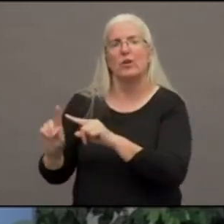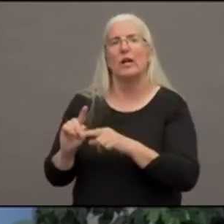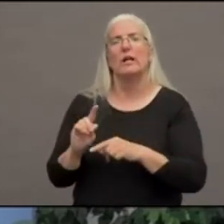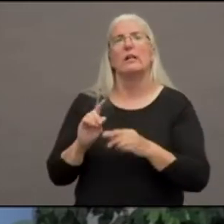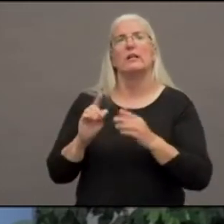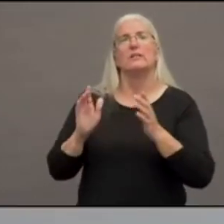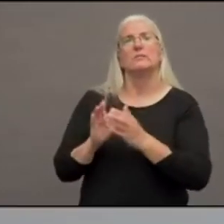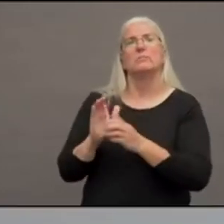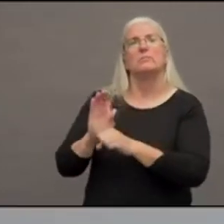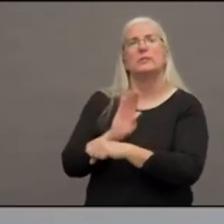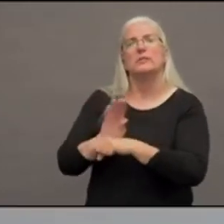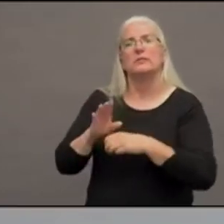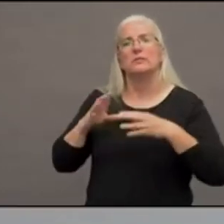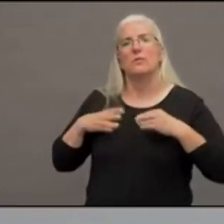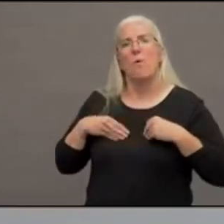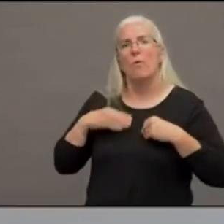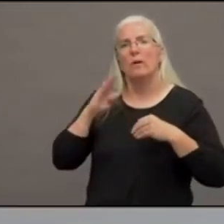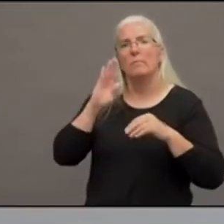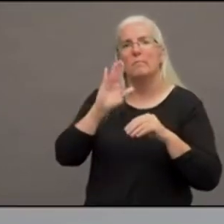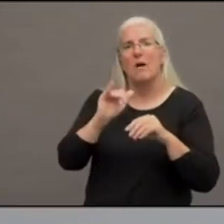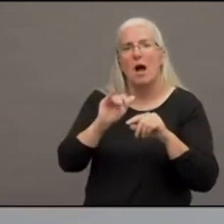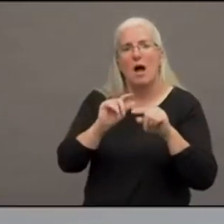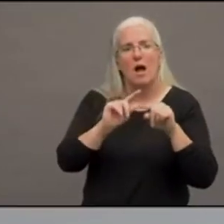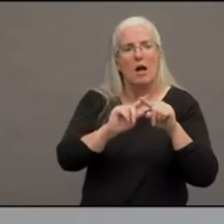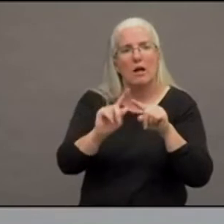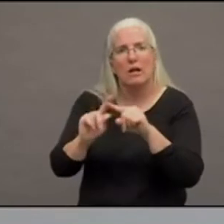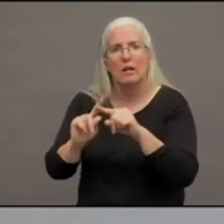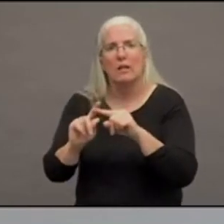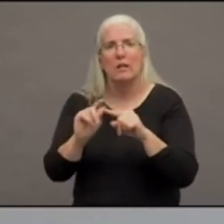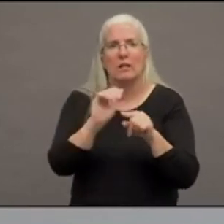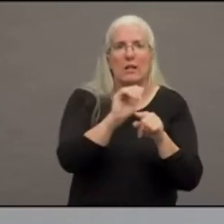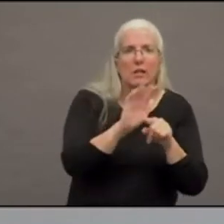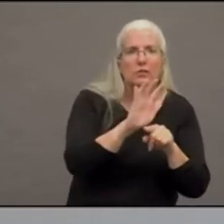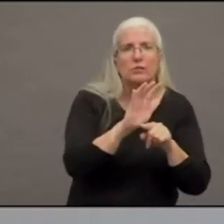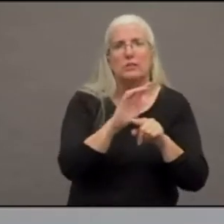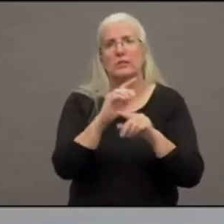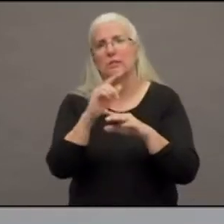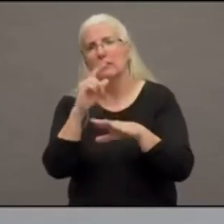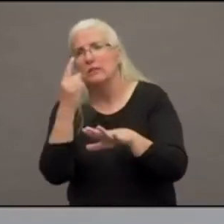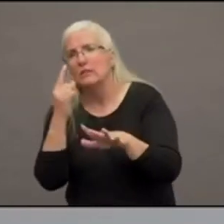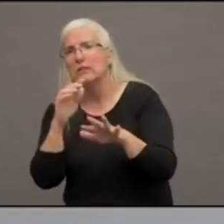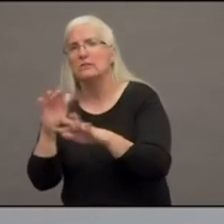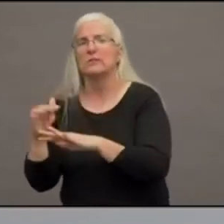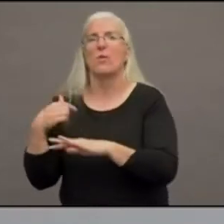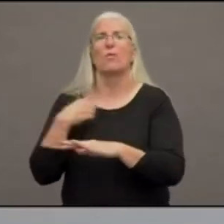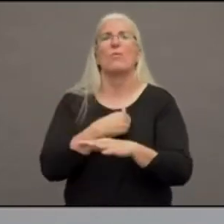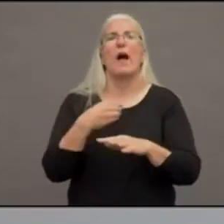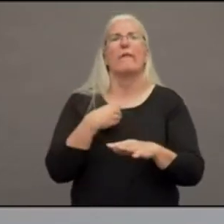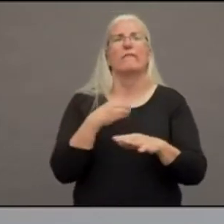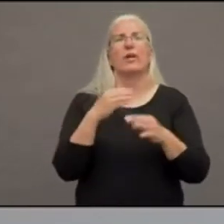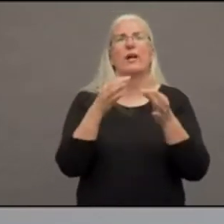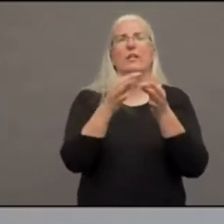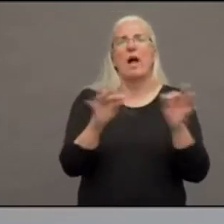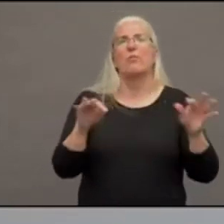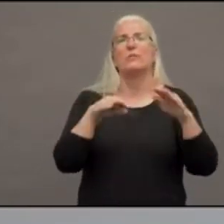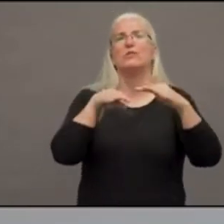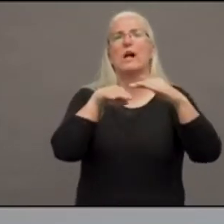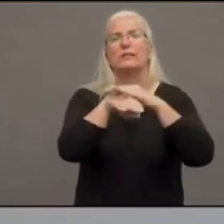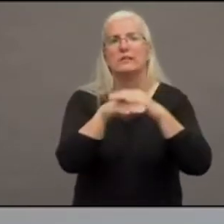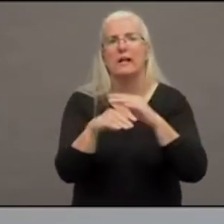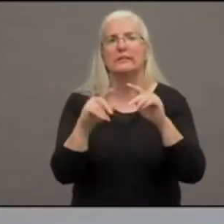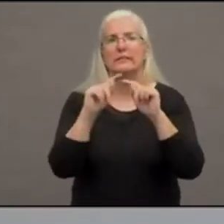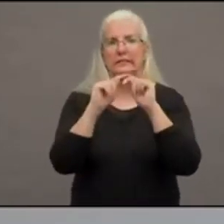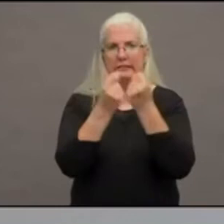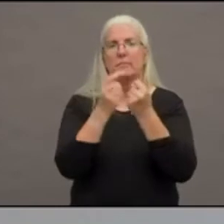monolingual speakers, and I know that our team, our language access team, will be providing this information in different languages to make sure